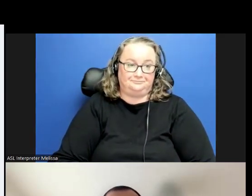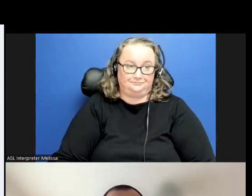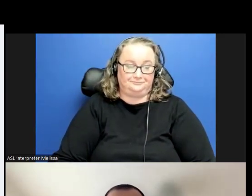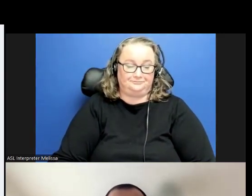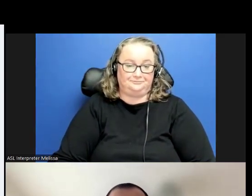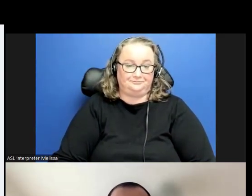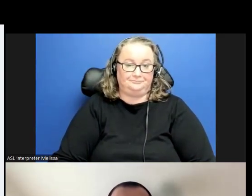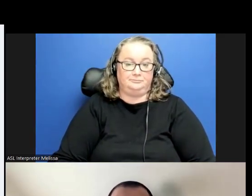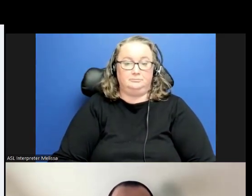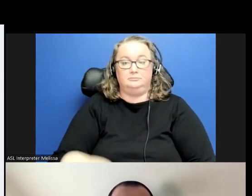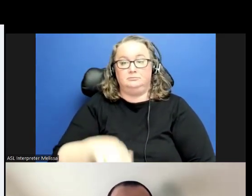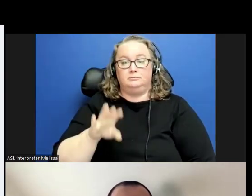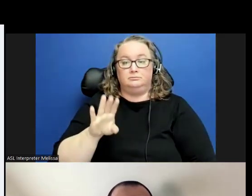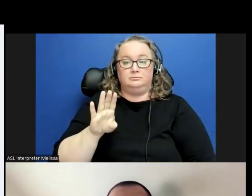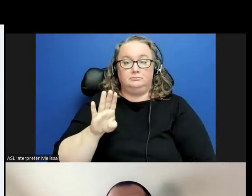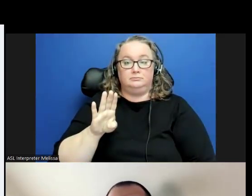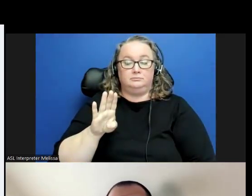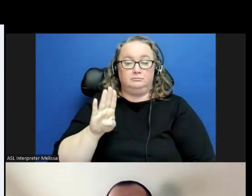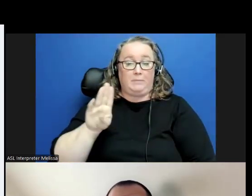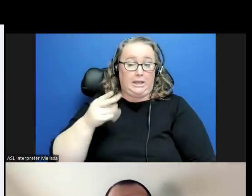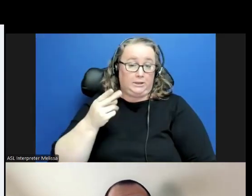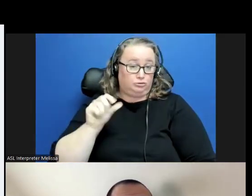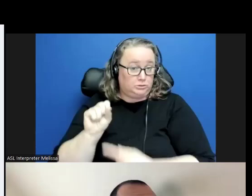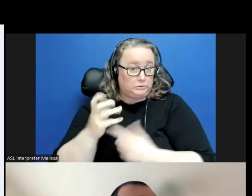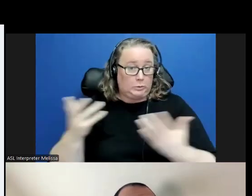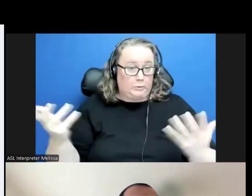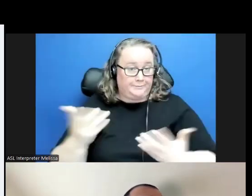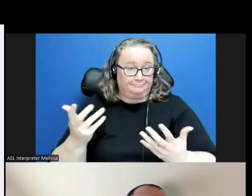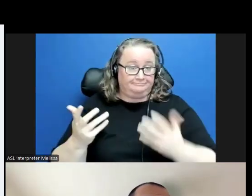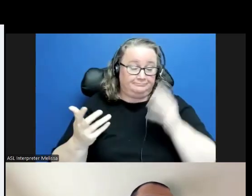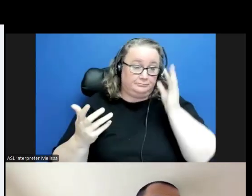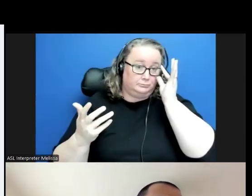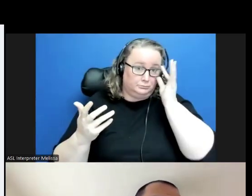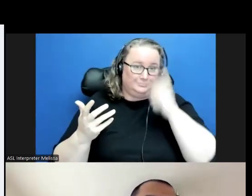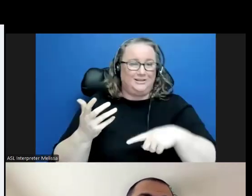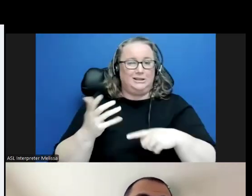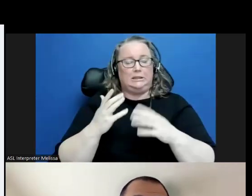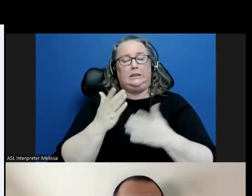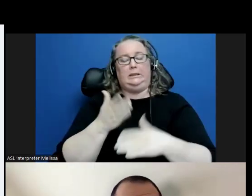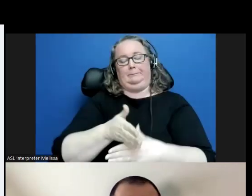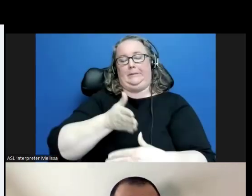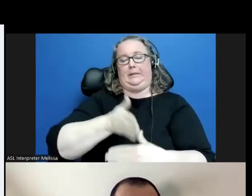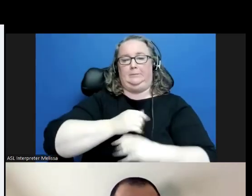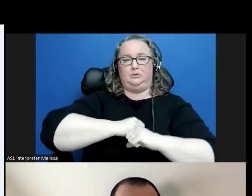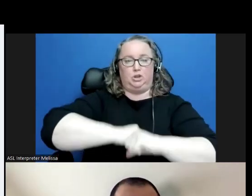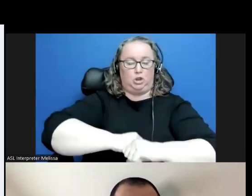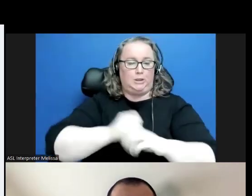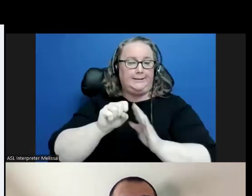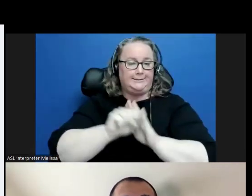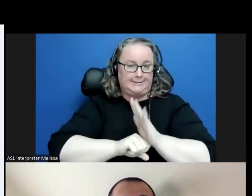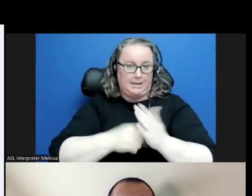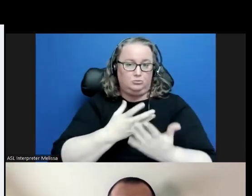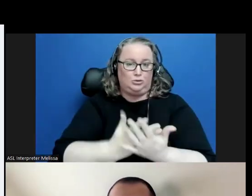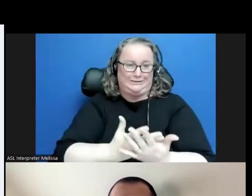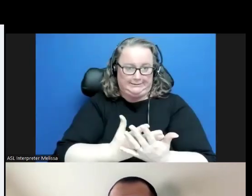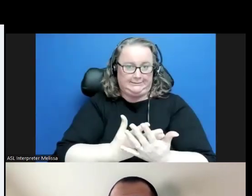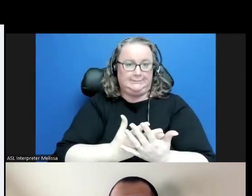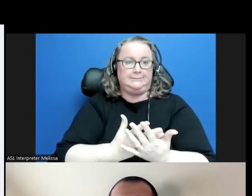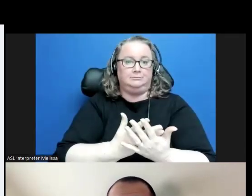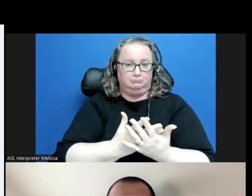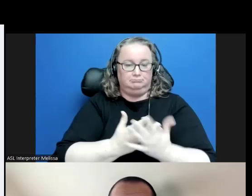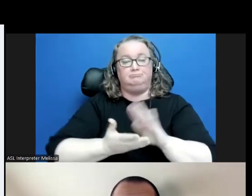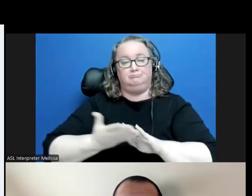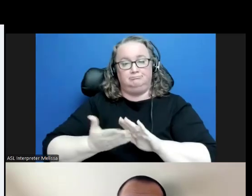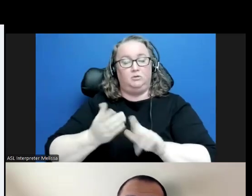So what is Bridgewater State Hospital? Bridgewater State Hospital is a medium security state prison facility run